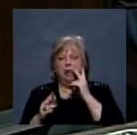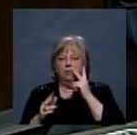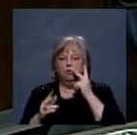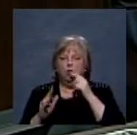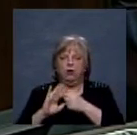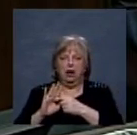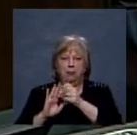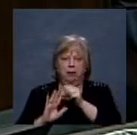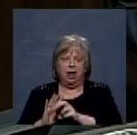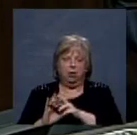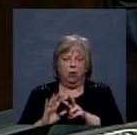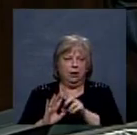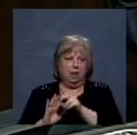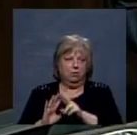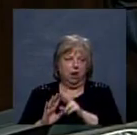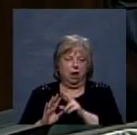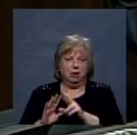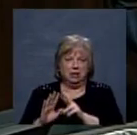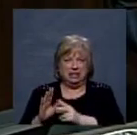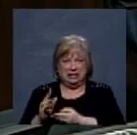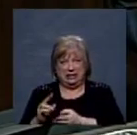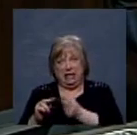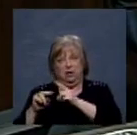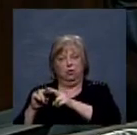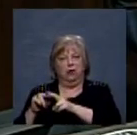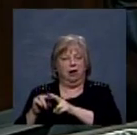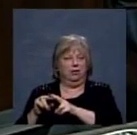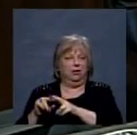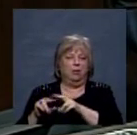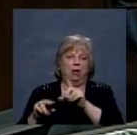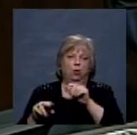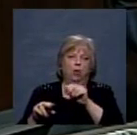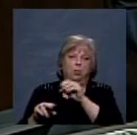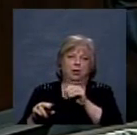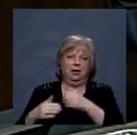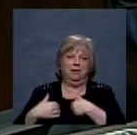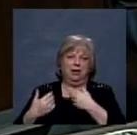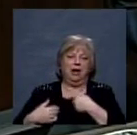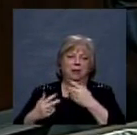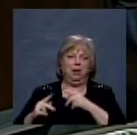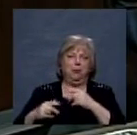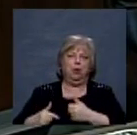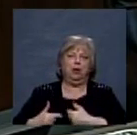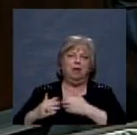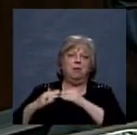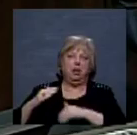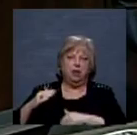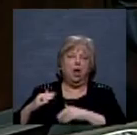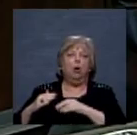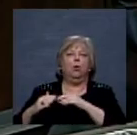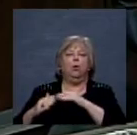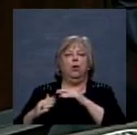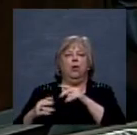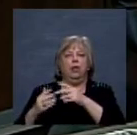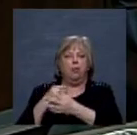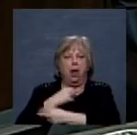Rock in 1990 had about 20% of young people live below the poverty line. Midtown Little Rock had